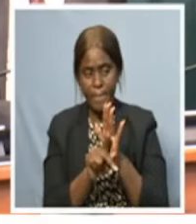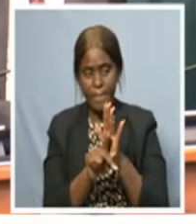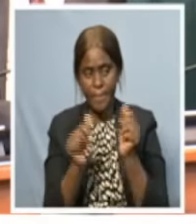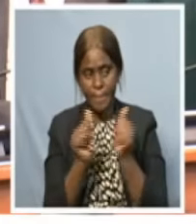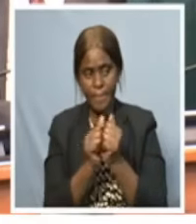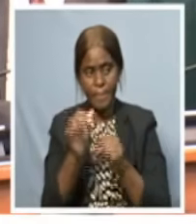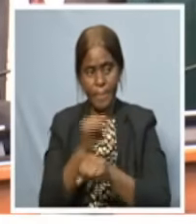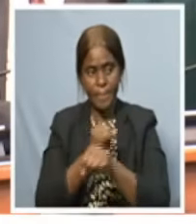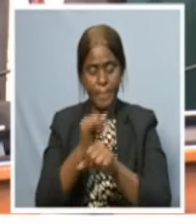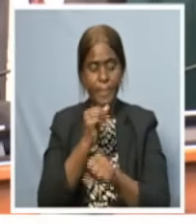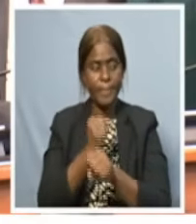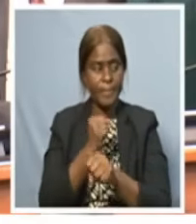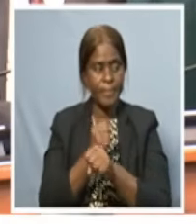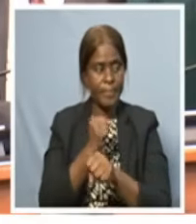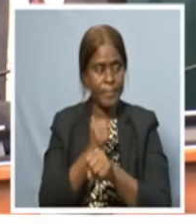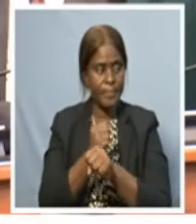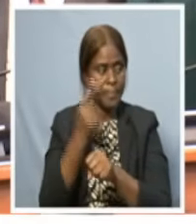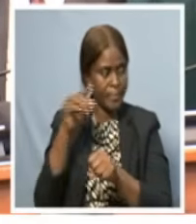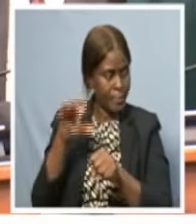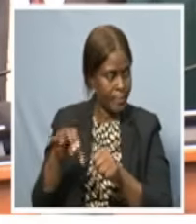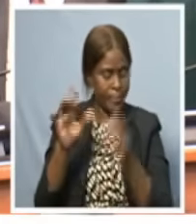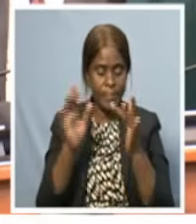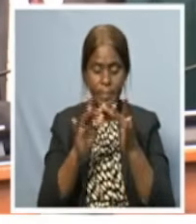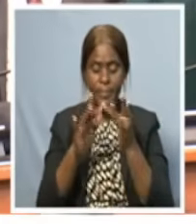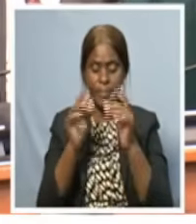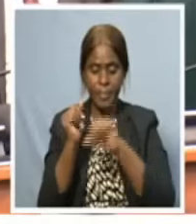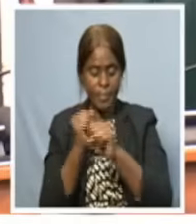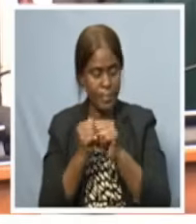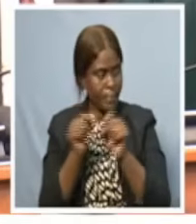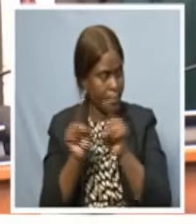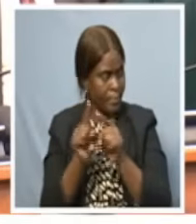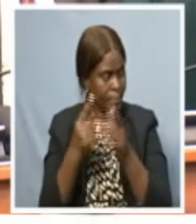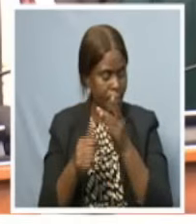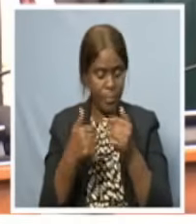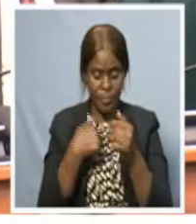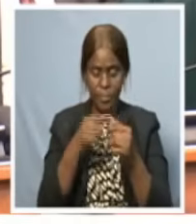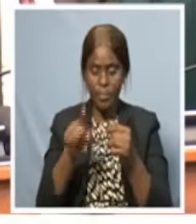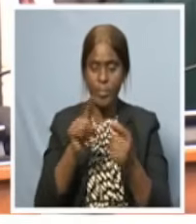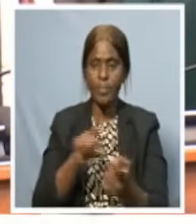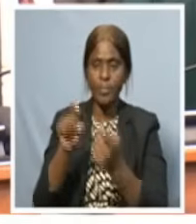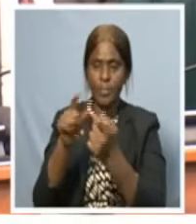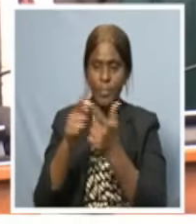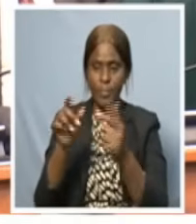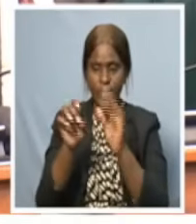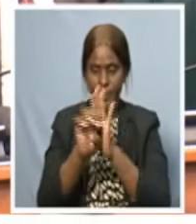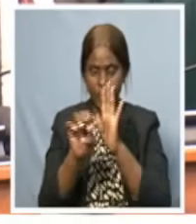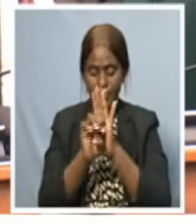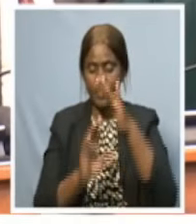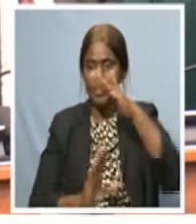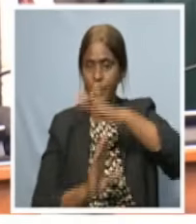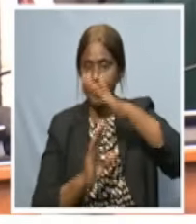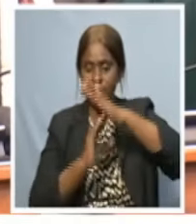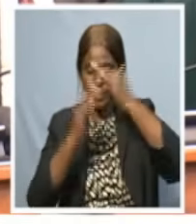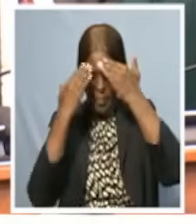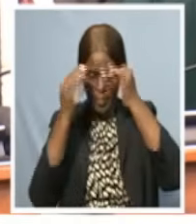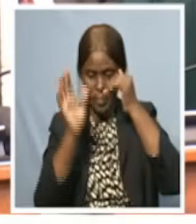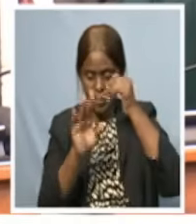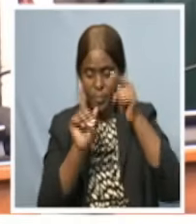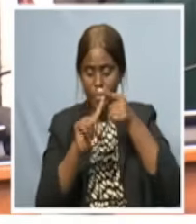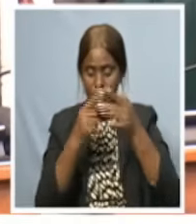and institutional framework for child online protection. However, the challenge, such as limited